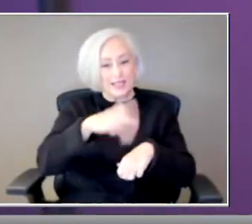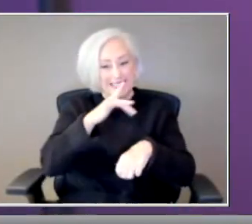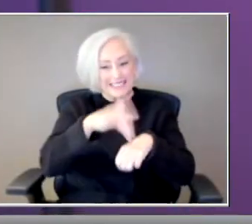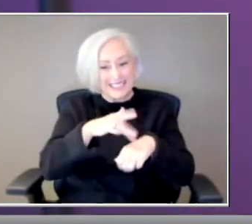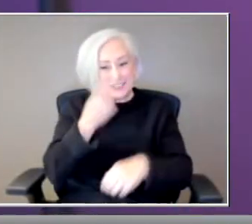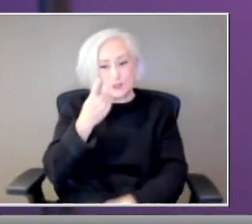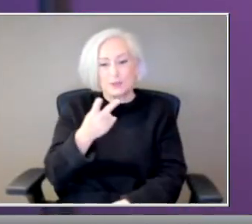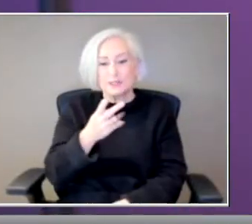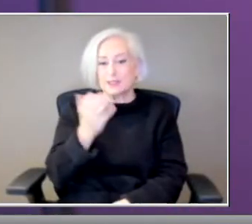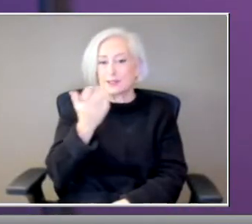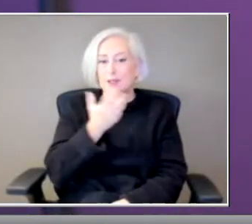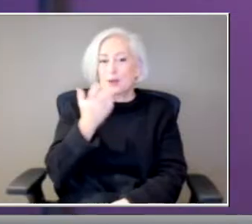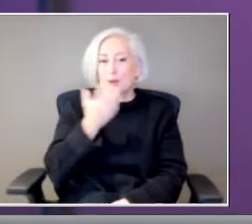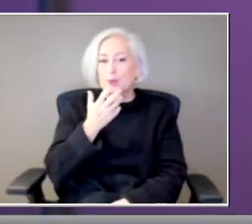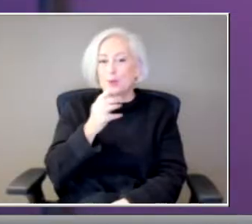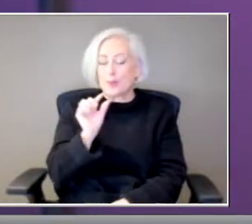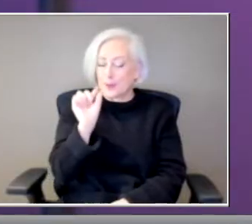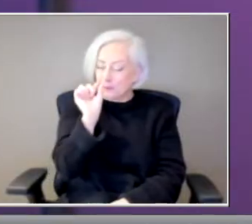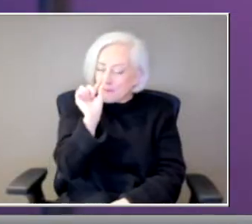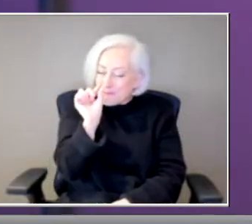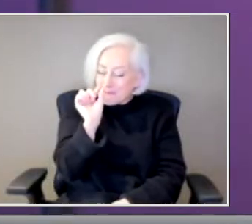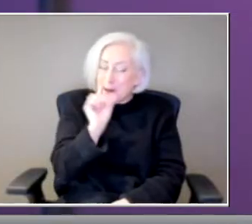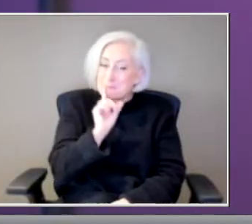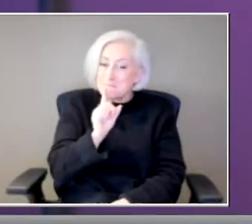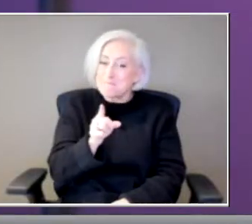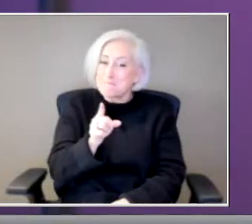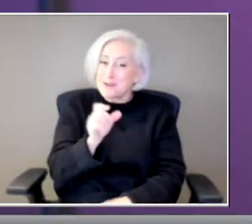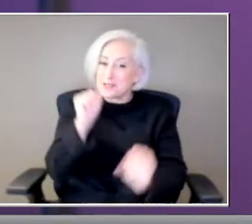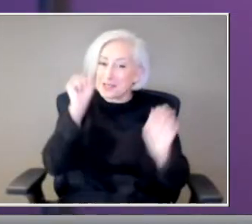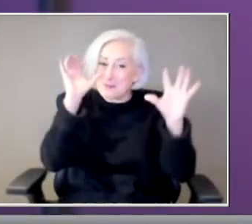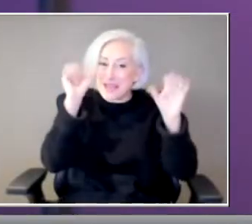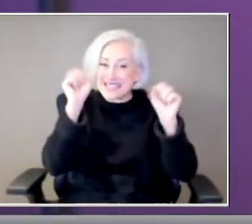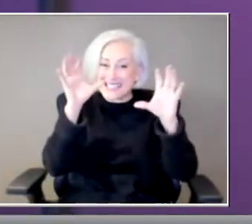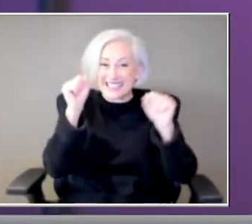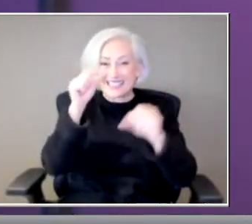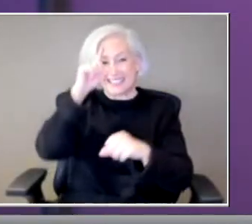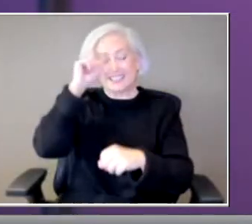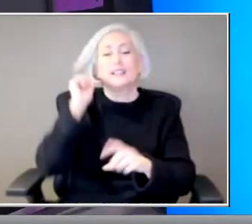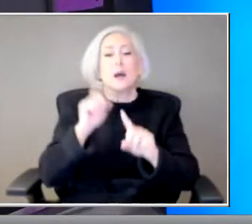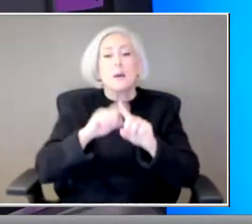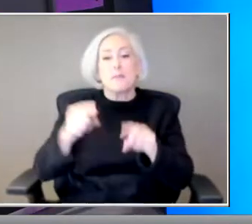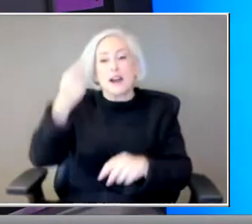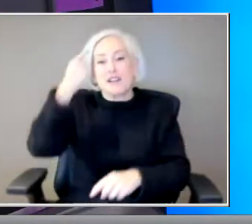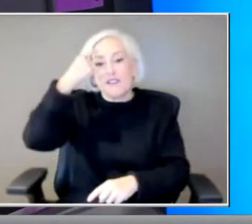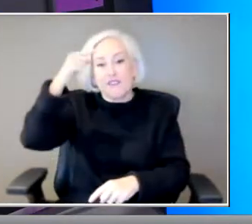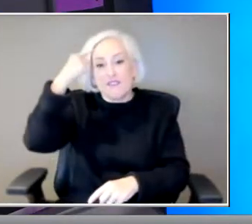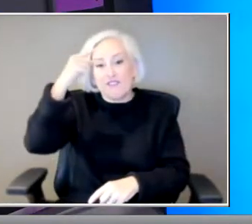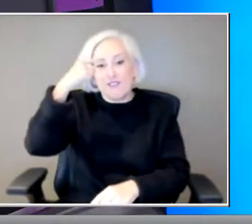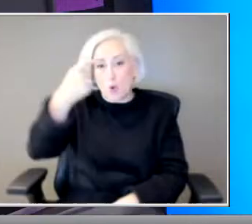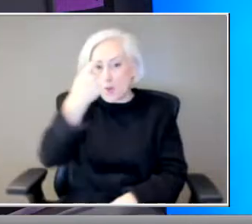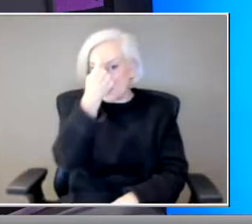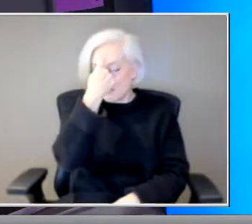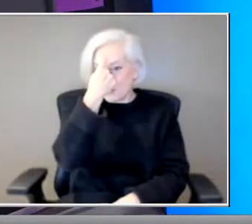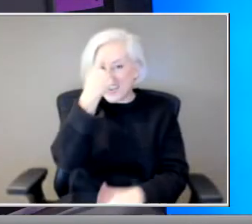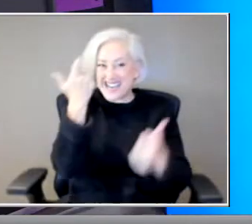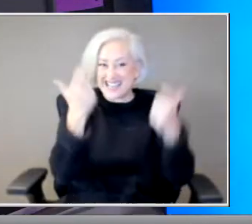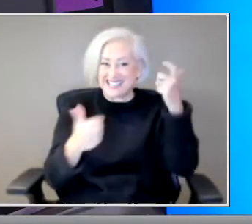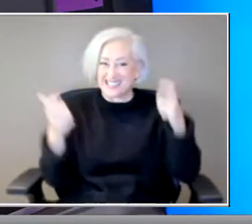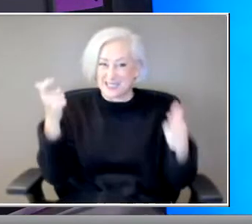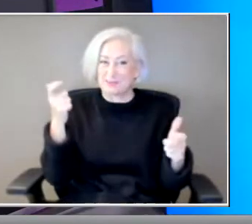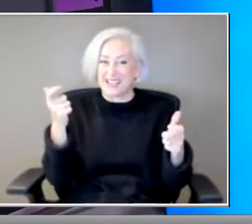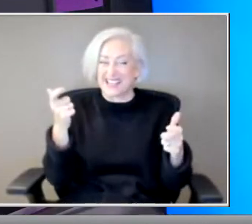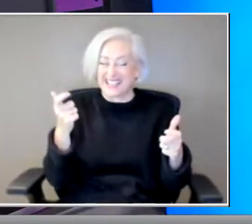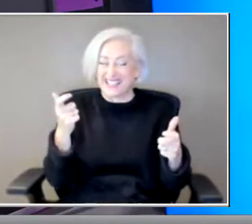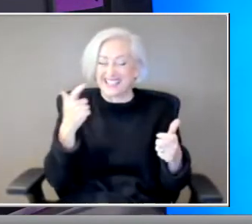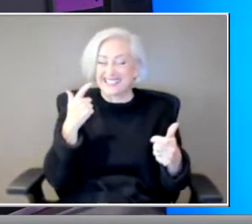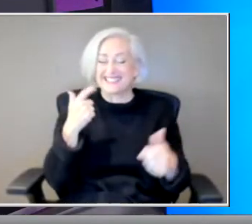yeah, that's pretty small. yeah. That's pretty amazing. But to the brain, it's a really big catheter. Yeah. But